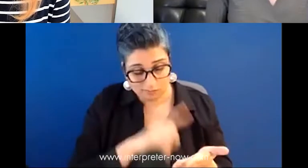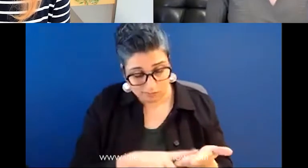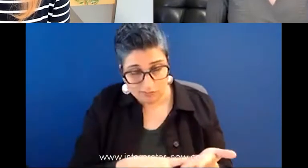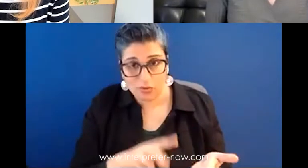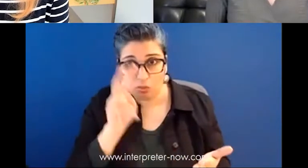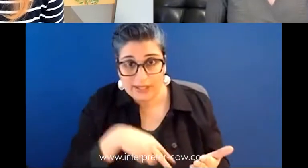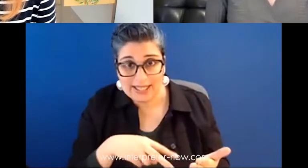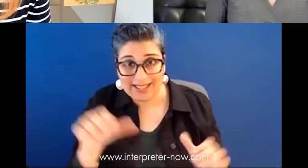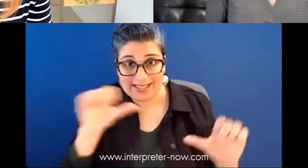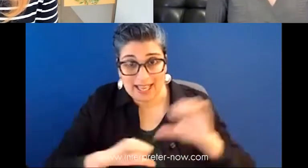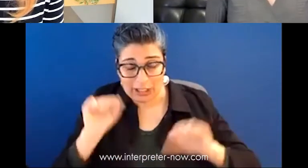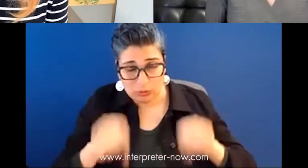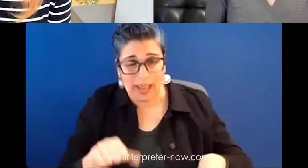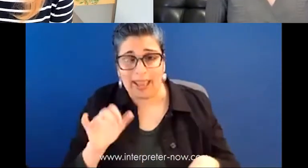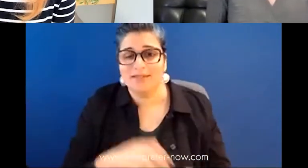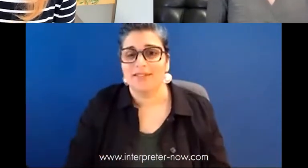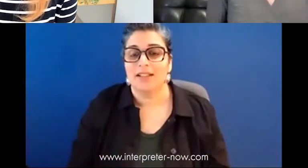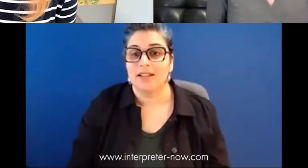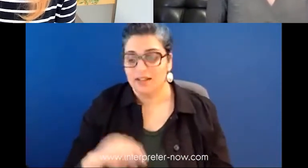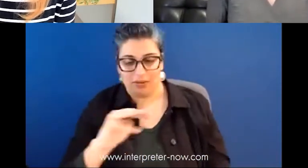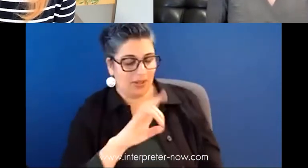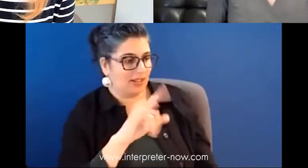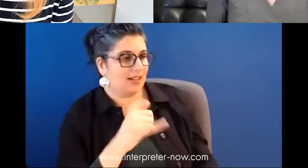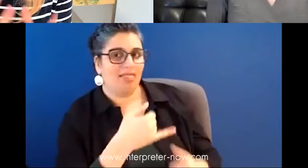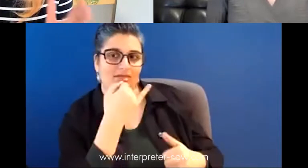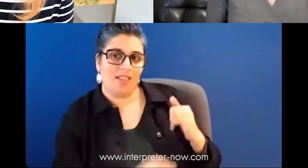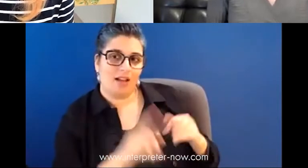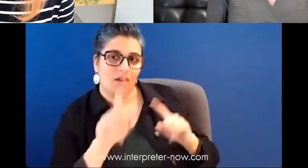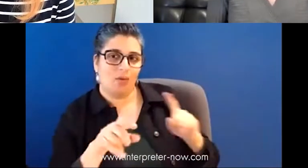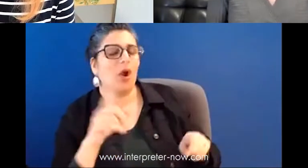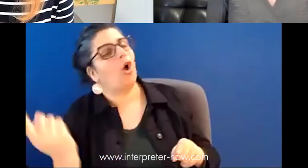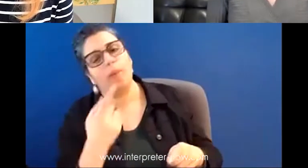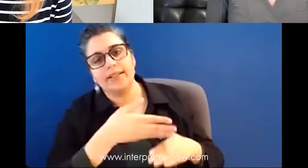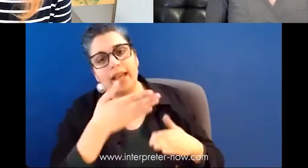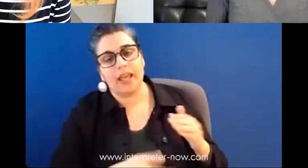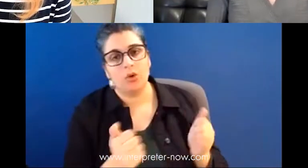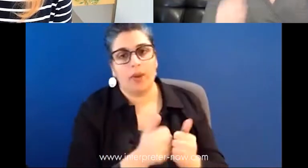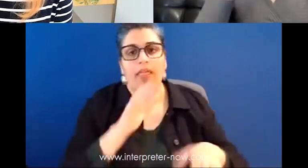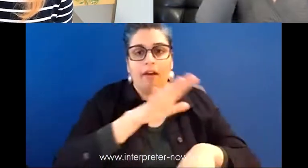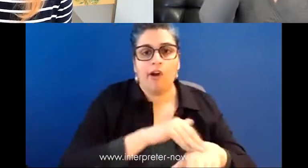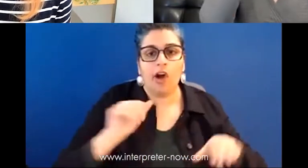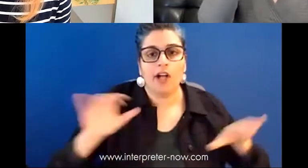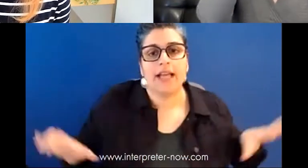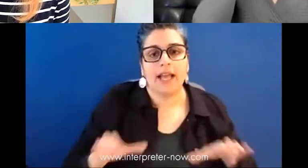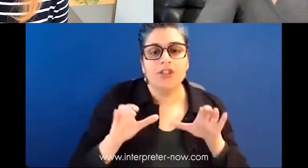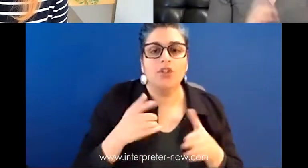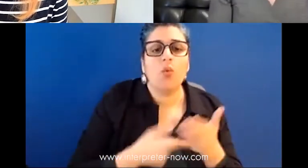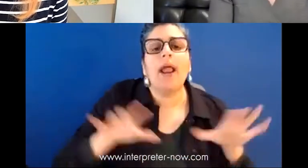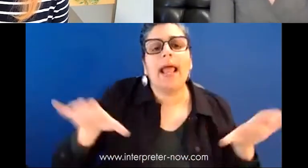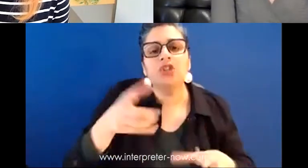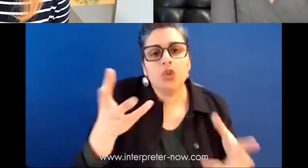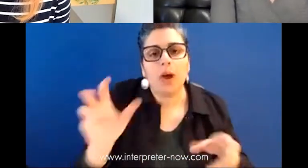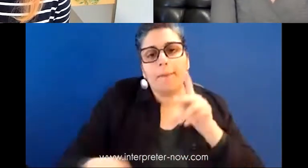as well. Awesome. And the last question is, we always end with a call to action. So what action would you like people to